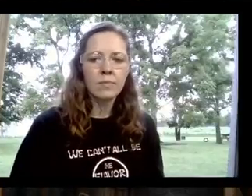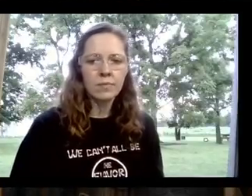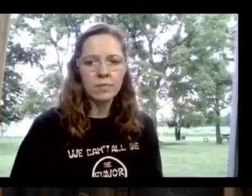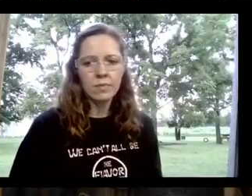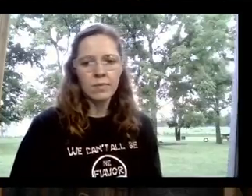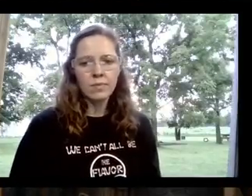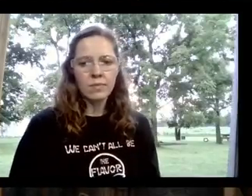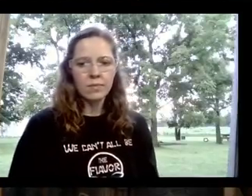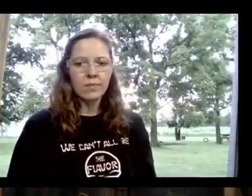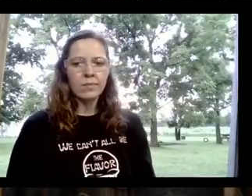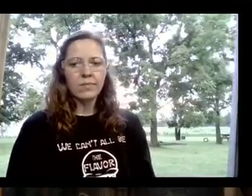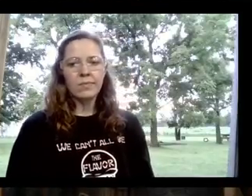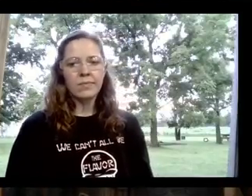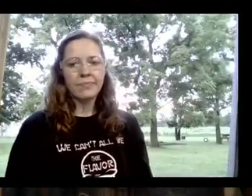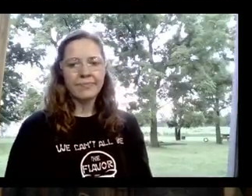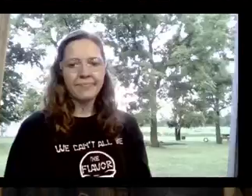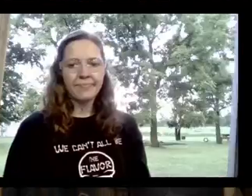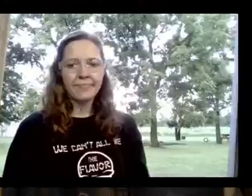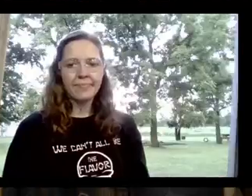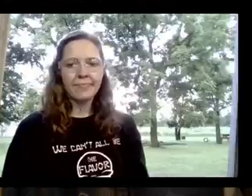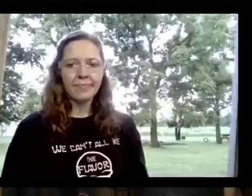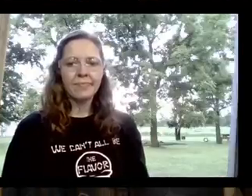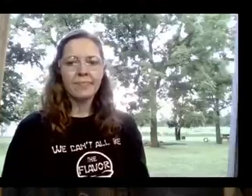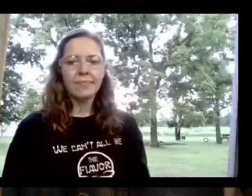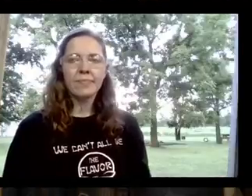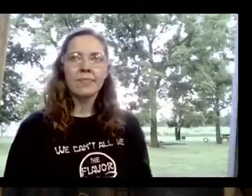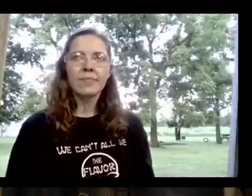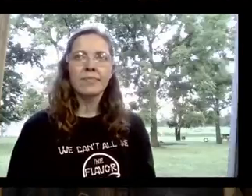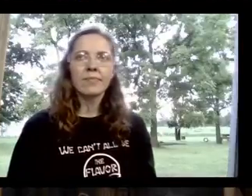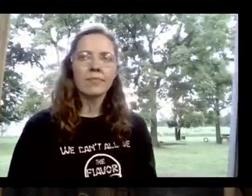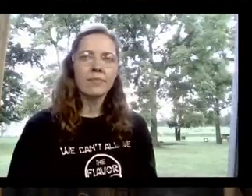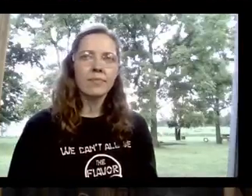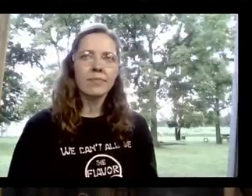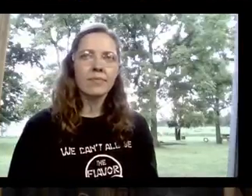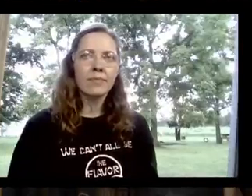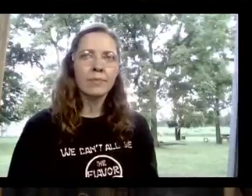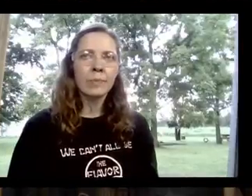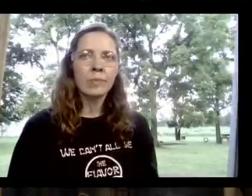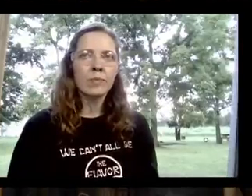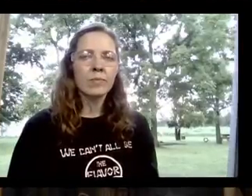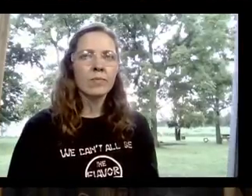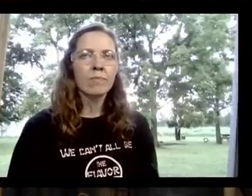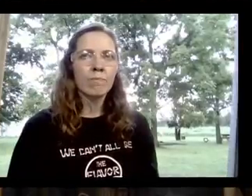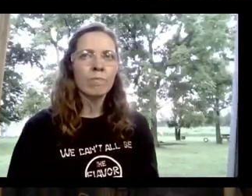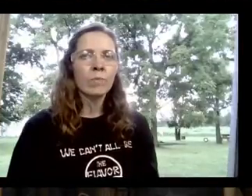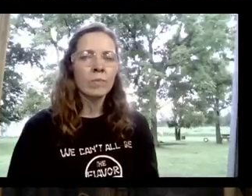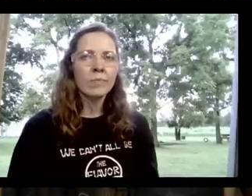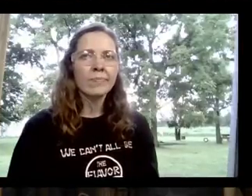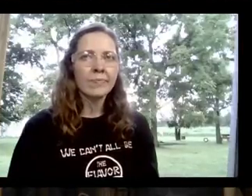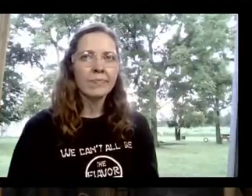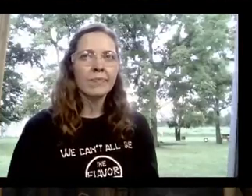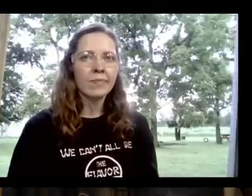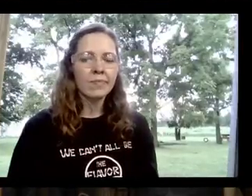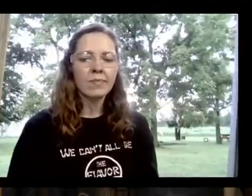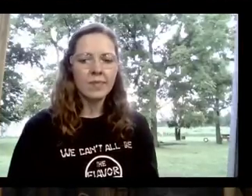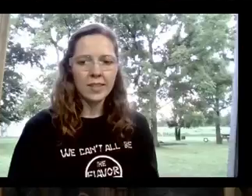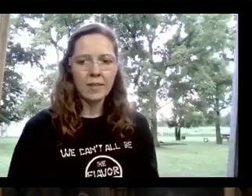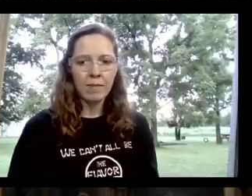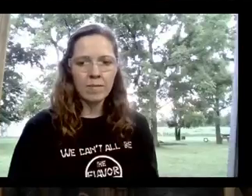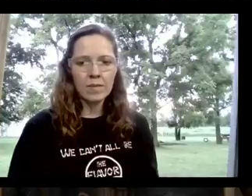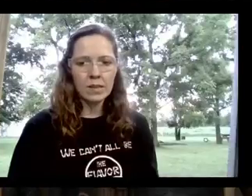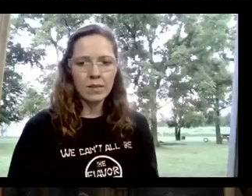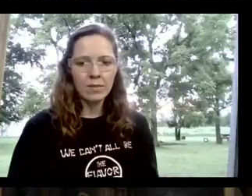steel, those can be a good carbon steel to do punches and chisels and things out of. They make really great